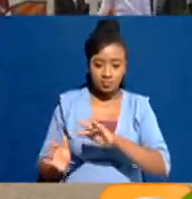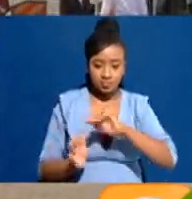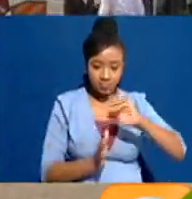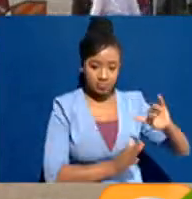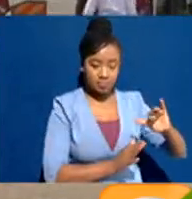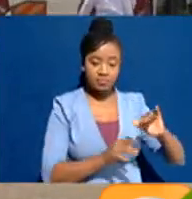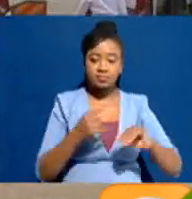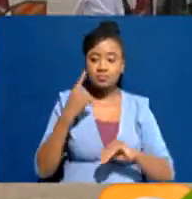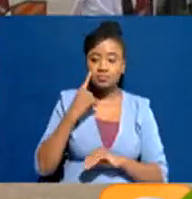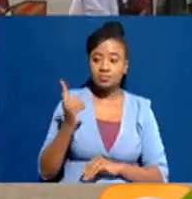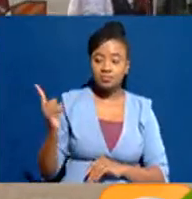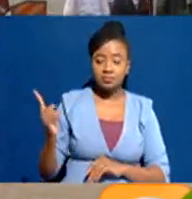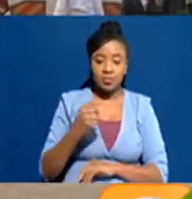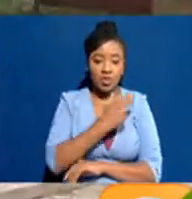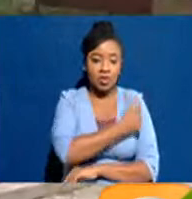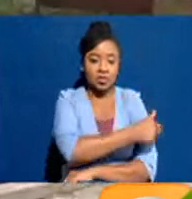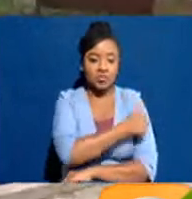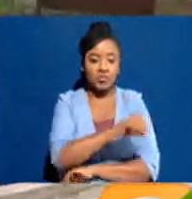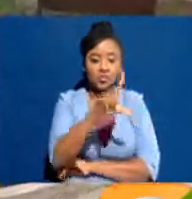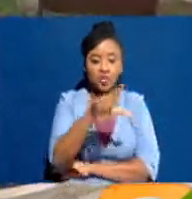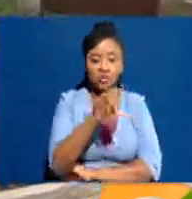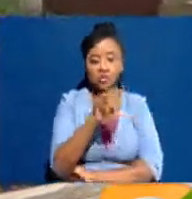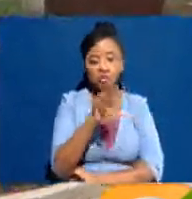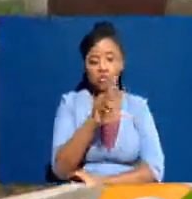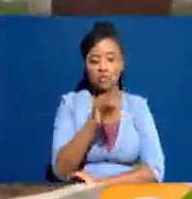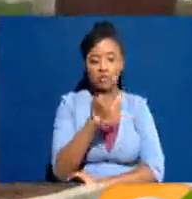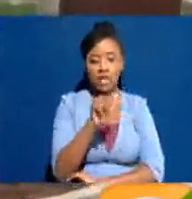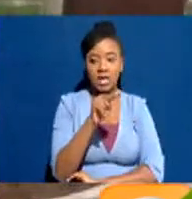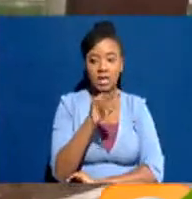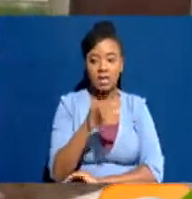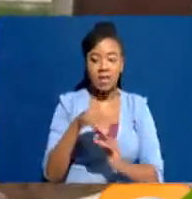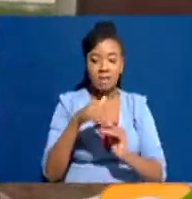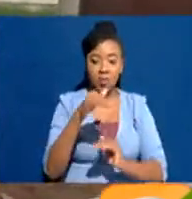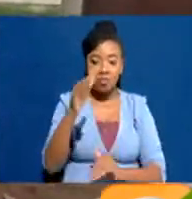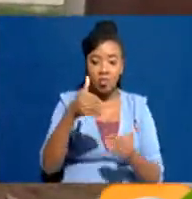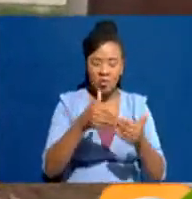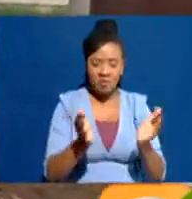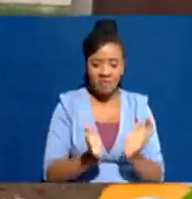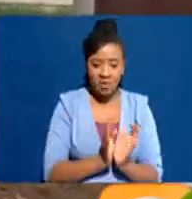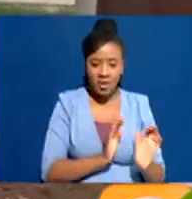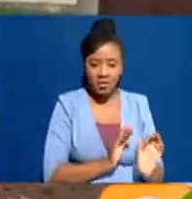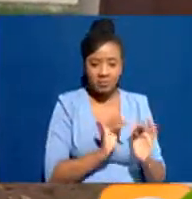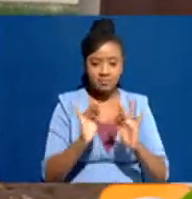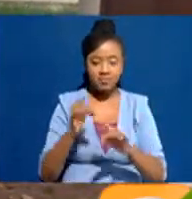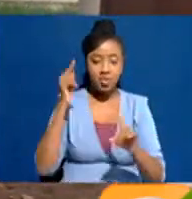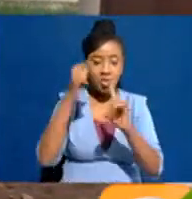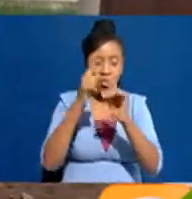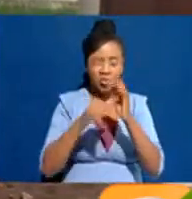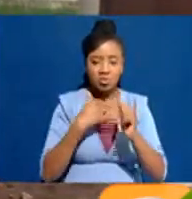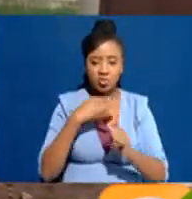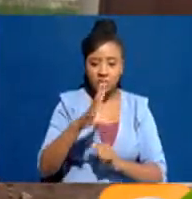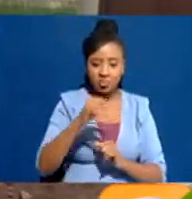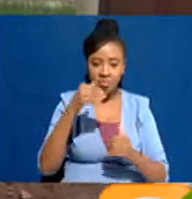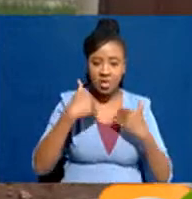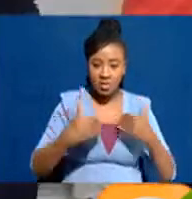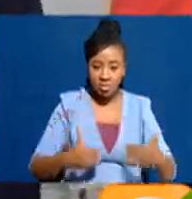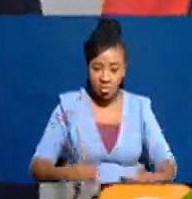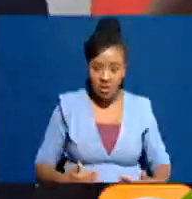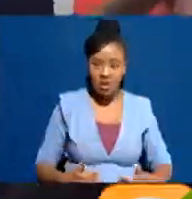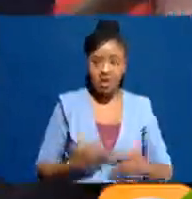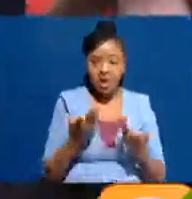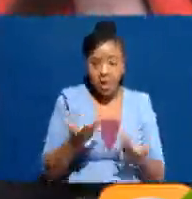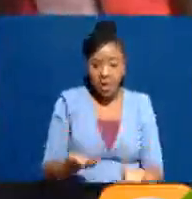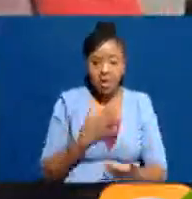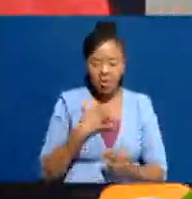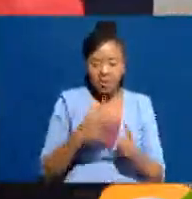Elsewhere at the Londiani Sub-County Hospital and Mortuary, more families are streaming in to either collect the bodies of their loved ones or to